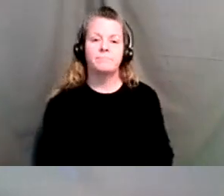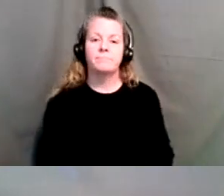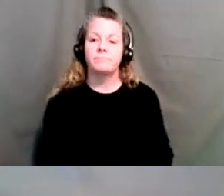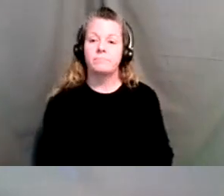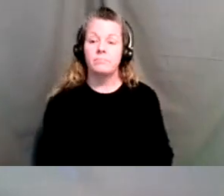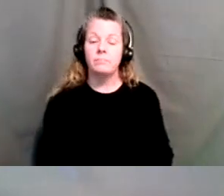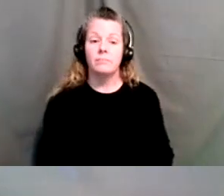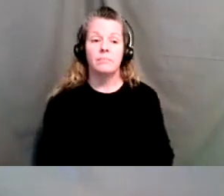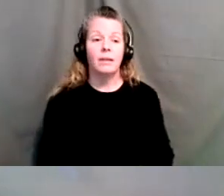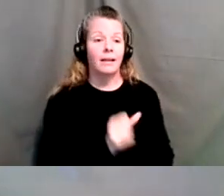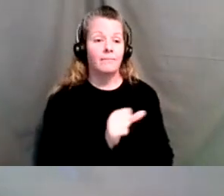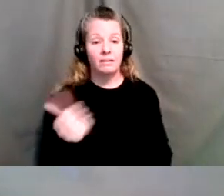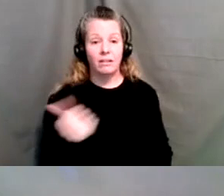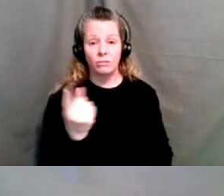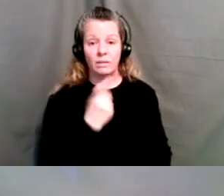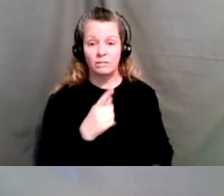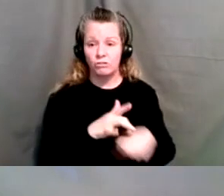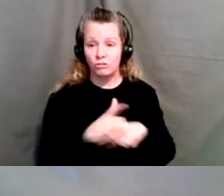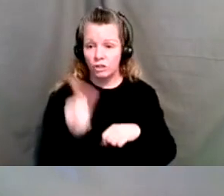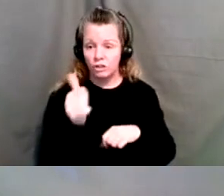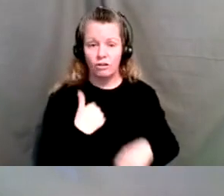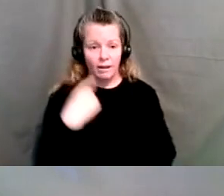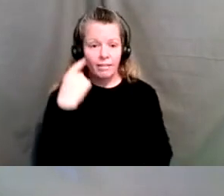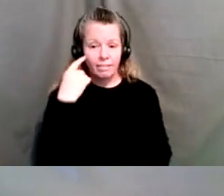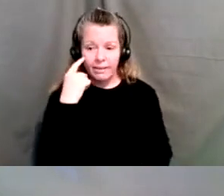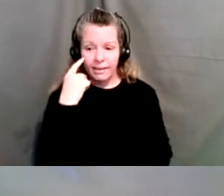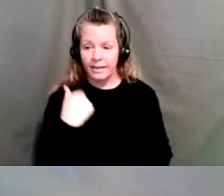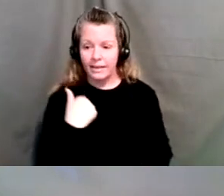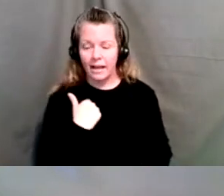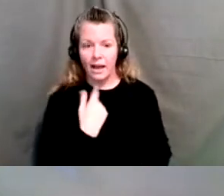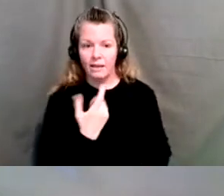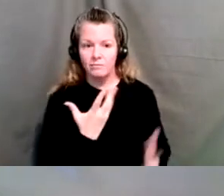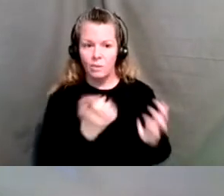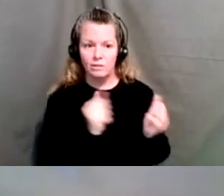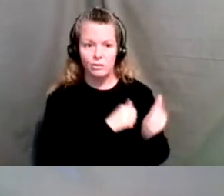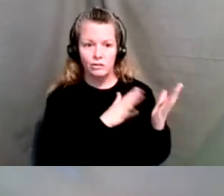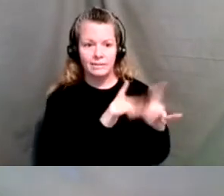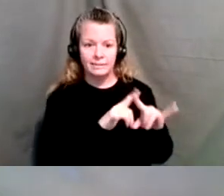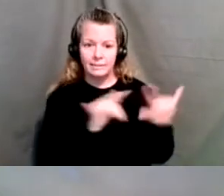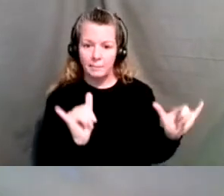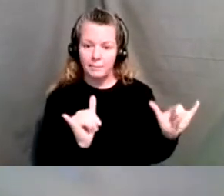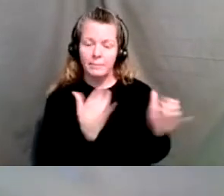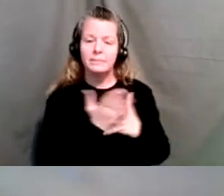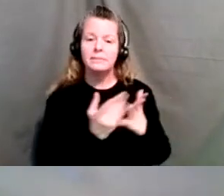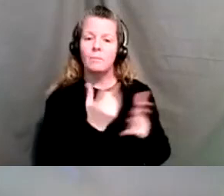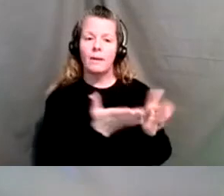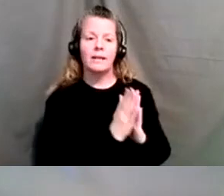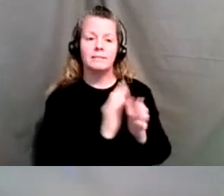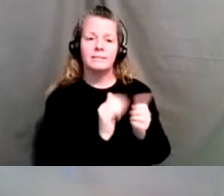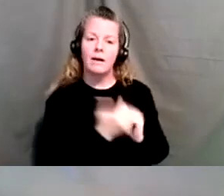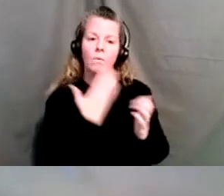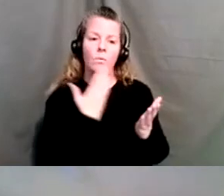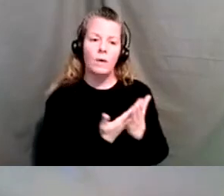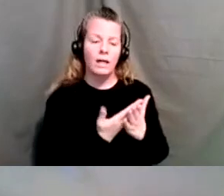There was another question earlier that I think I was kind of want to address at the same time. Someone asked, how well do screen readers handle